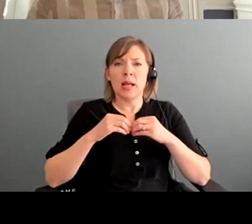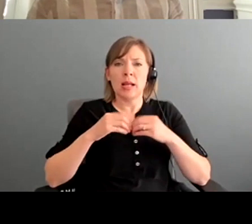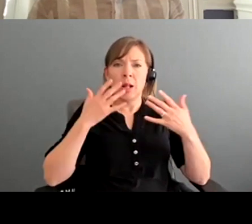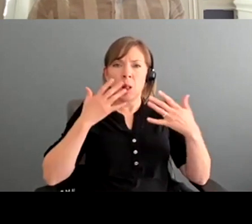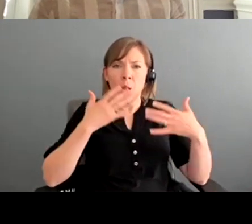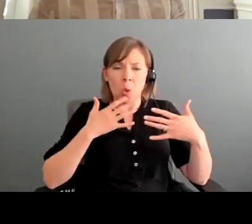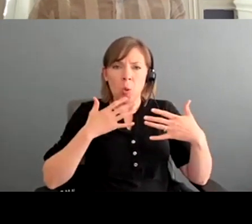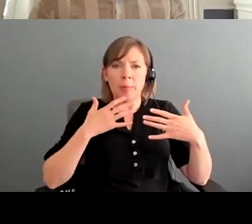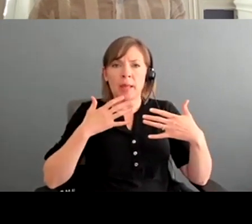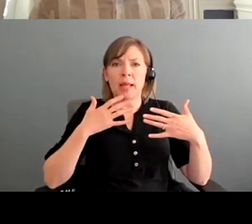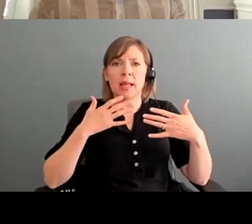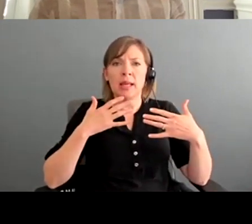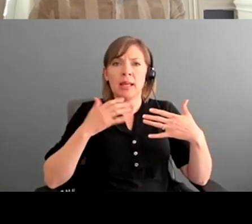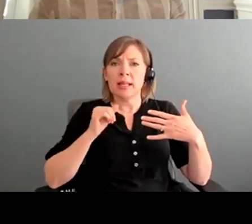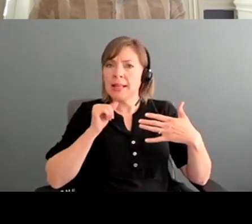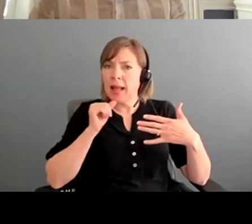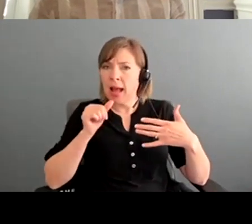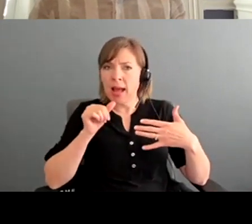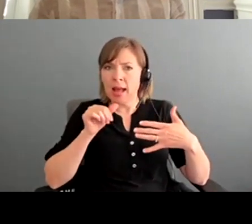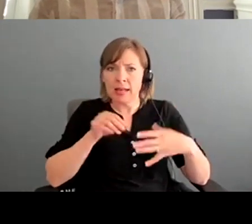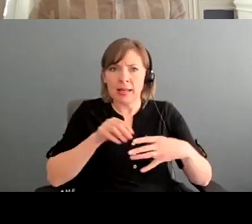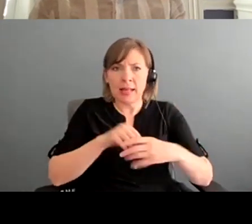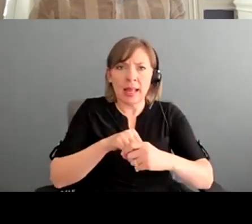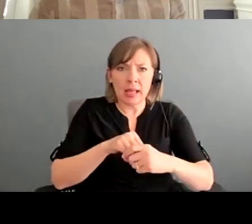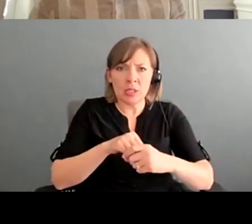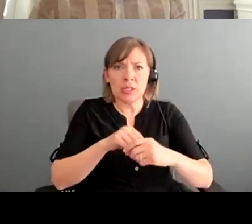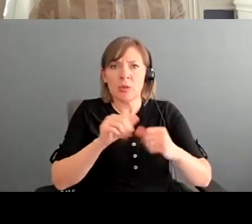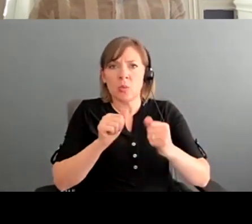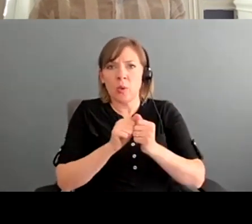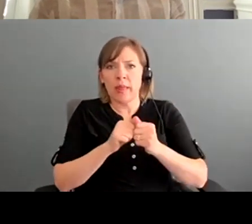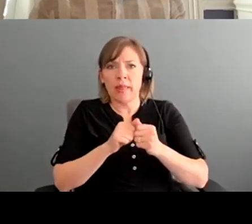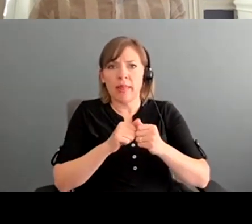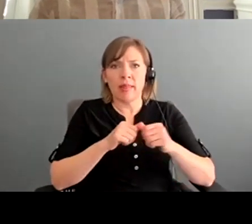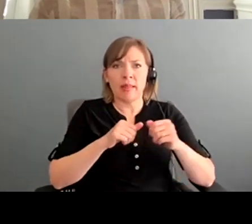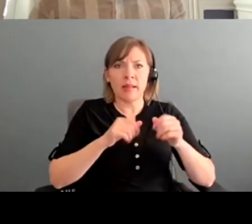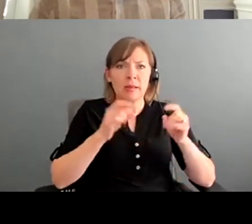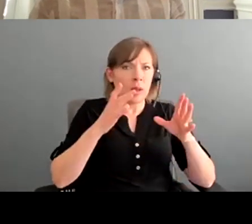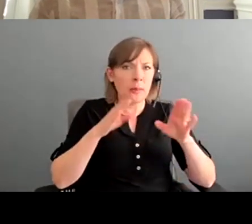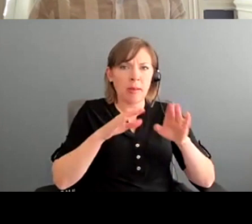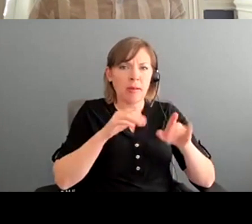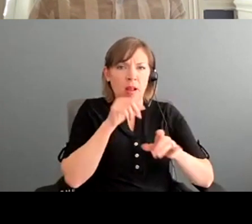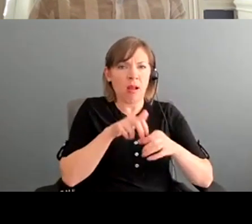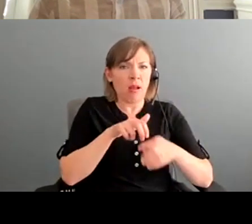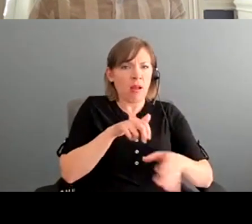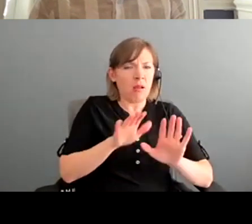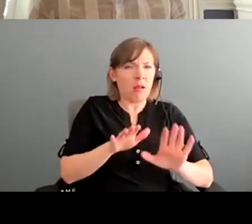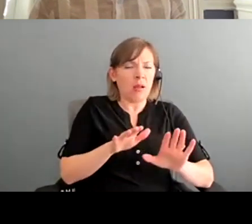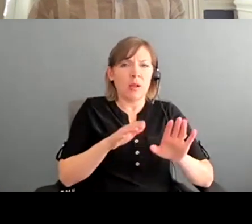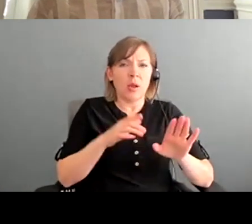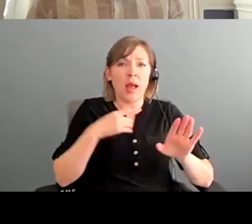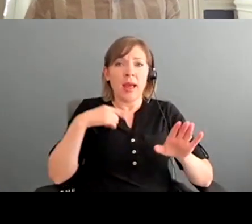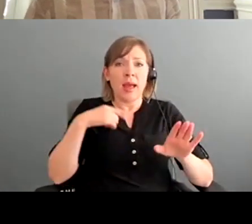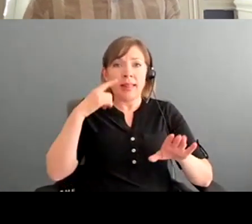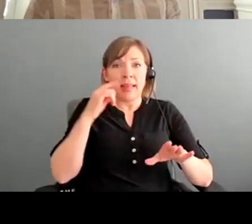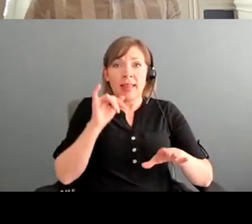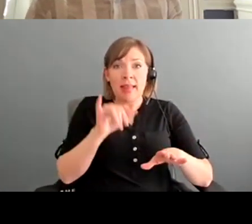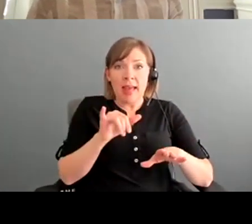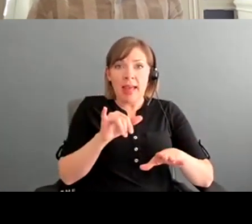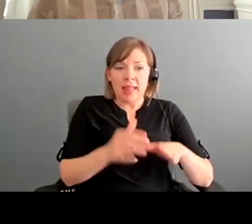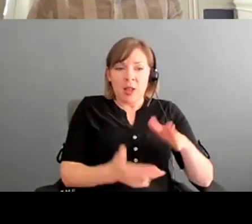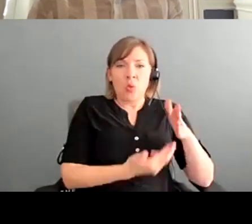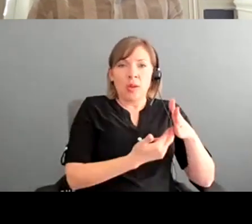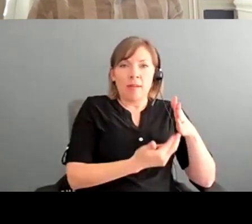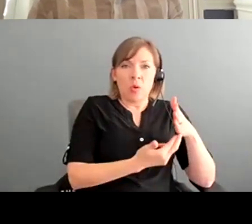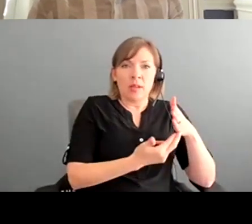gloomy, certainly not engaging in any erratic or violent behavior. And I think that then reinforced